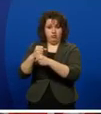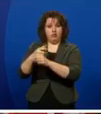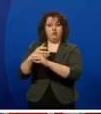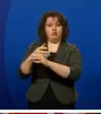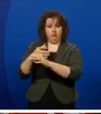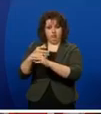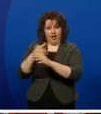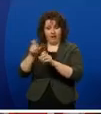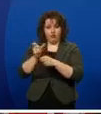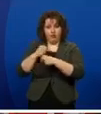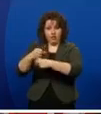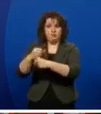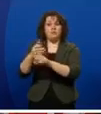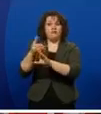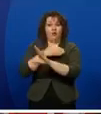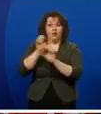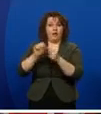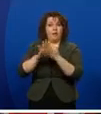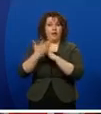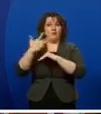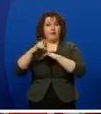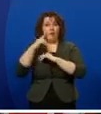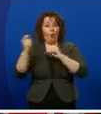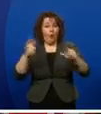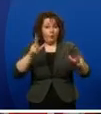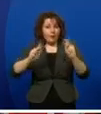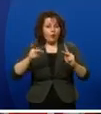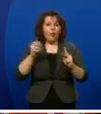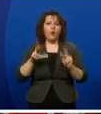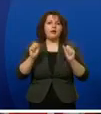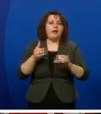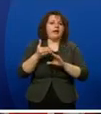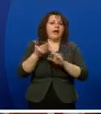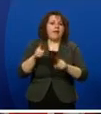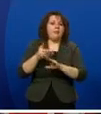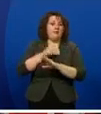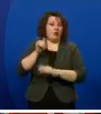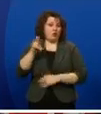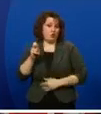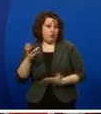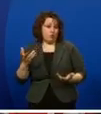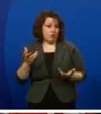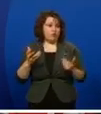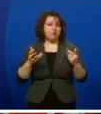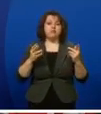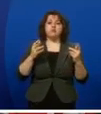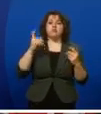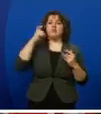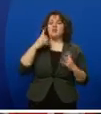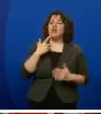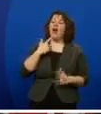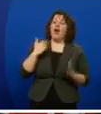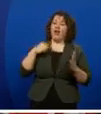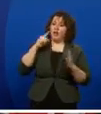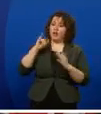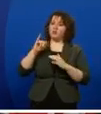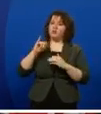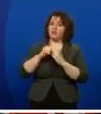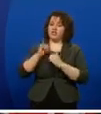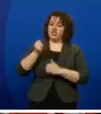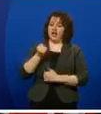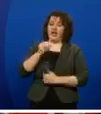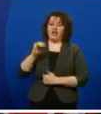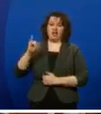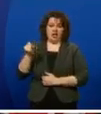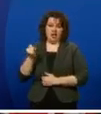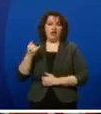can be opened up to everybody, do you think, or can it happen before that? I think we're projecting with the J&J that we anticipate receiving that we'll